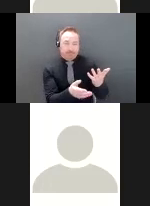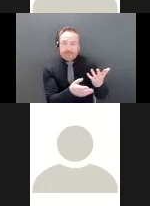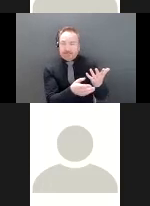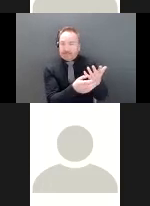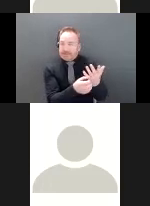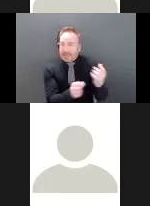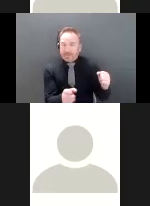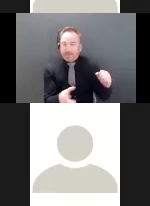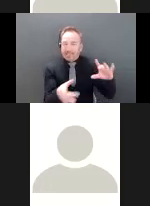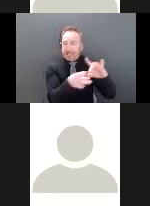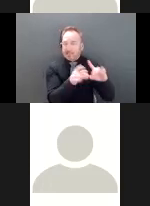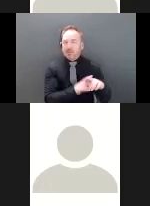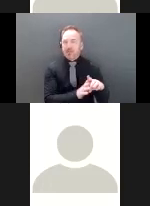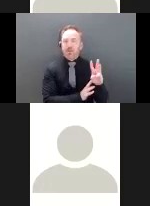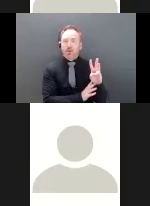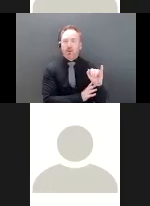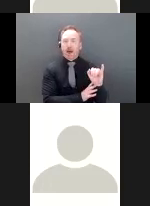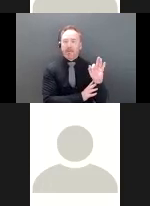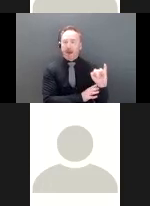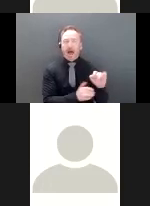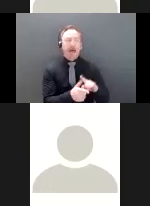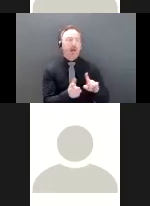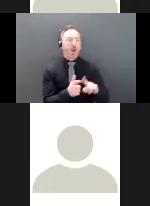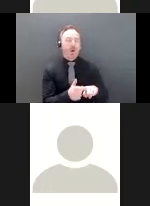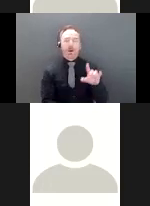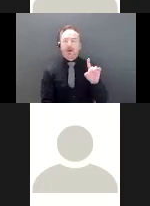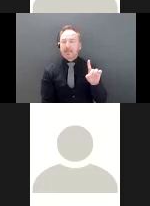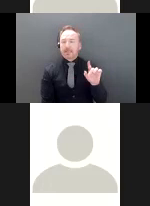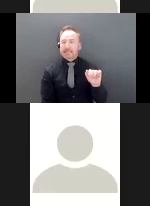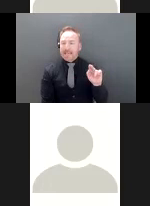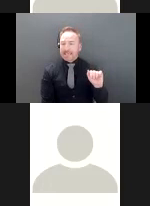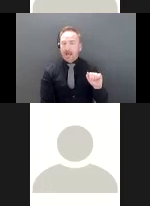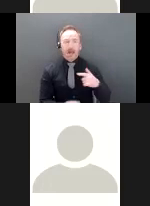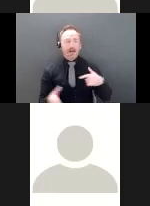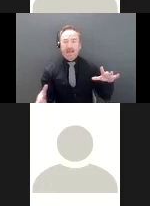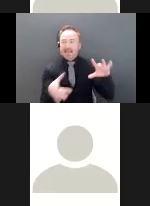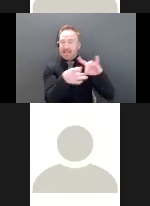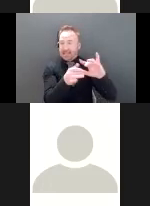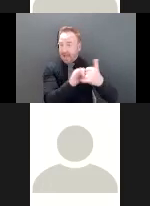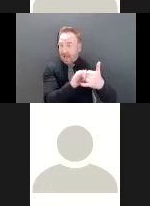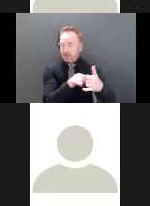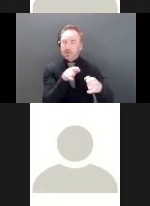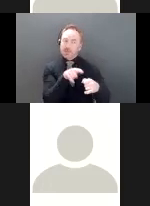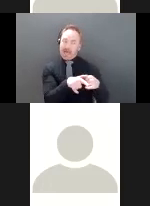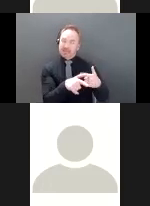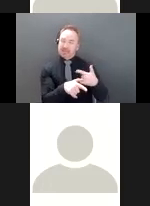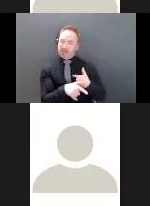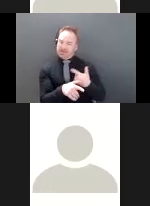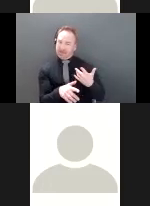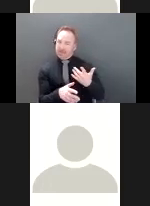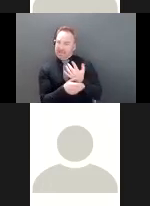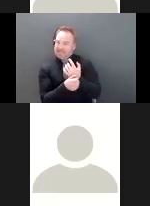data, how is she actually getting connected, and the safety piece is connected to that as well, right? So safely connecting